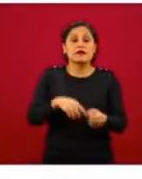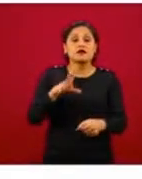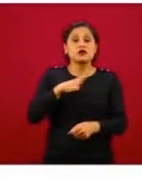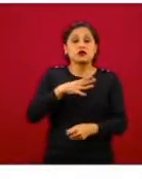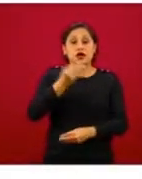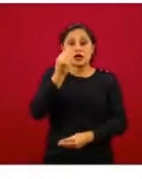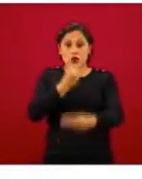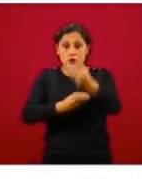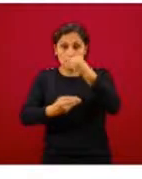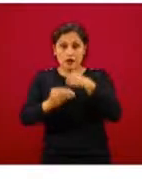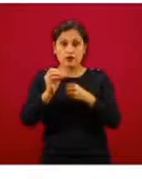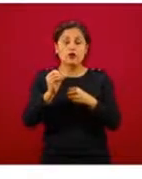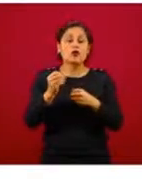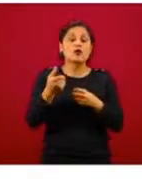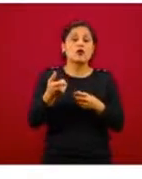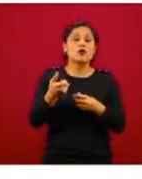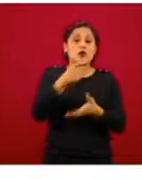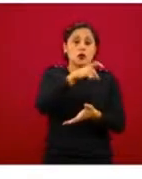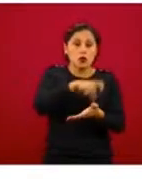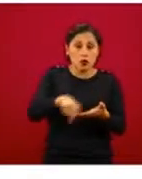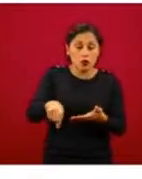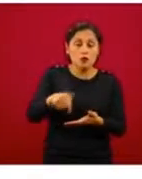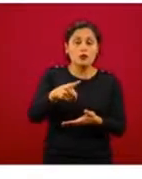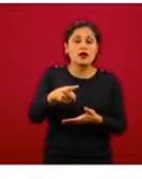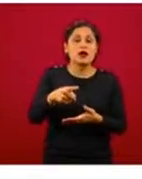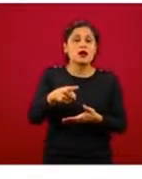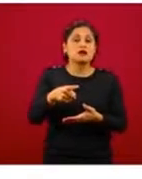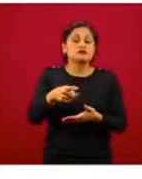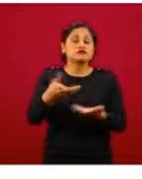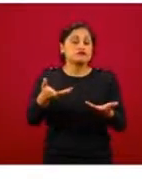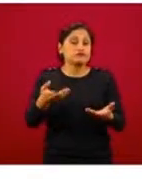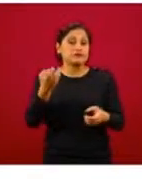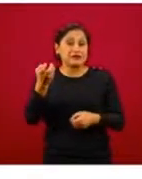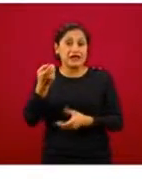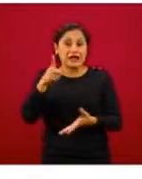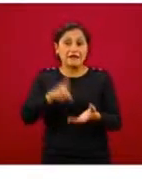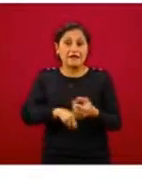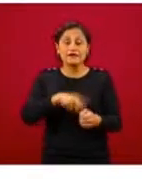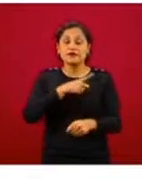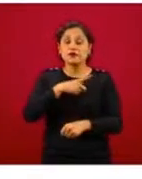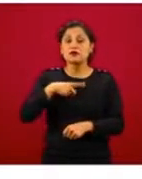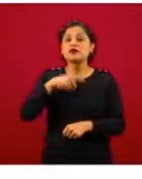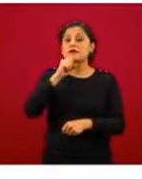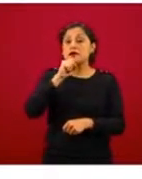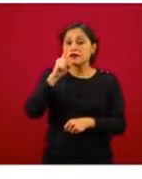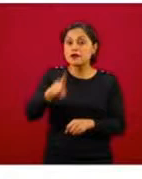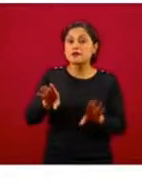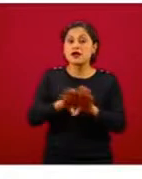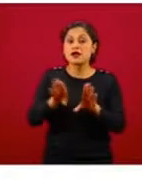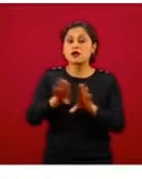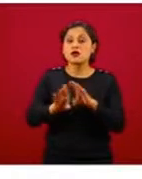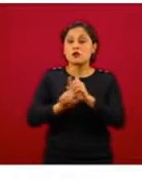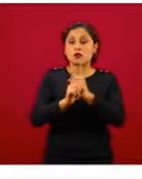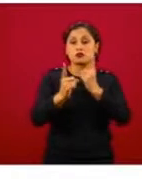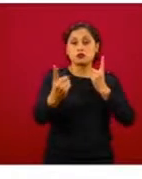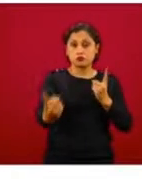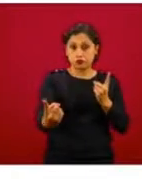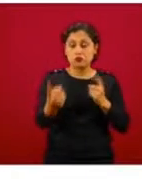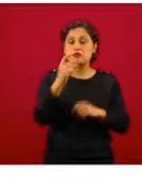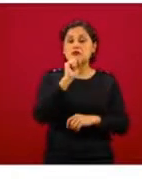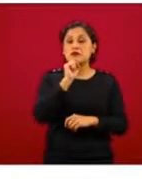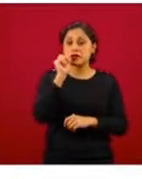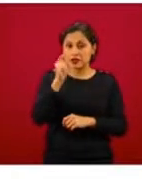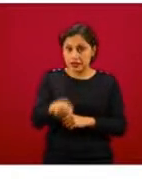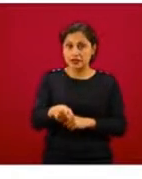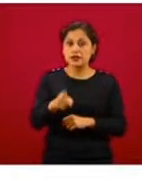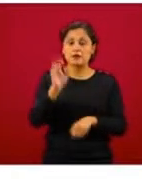Here are pictures from a big factory, and this is how it might be for workers to have physical